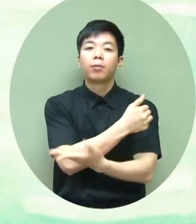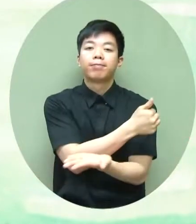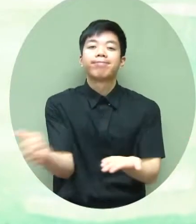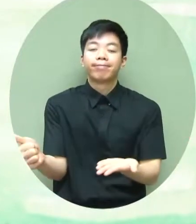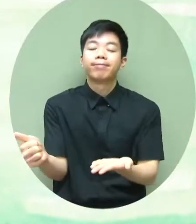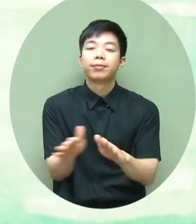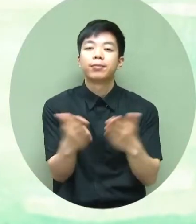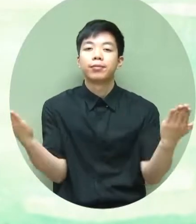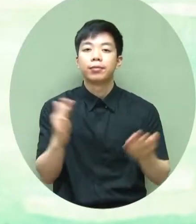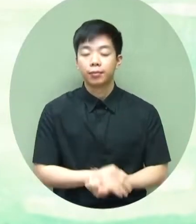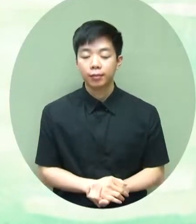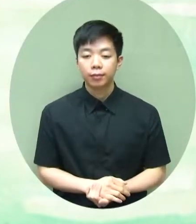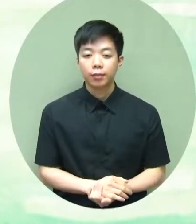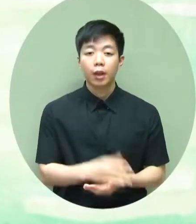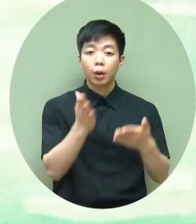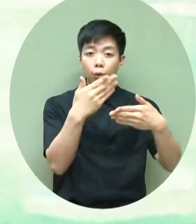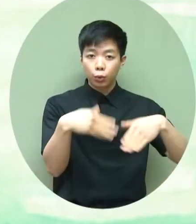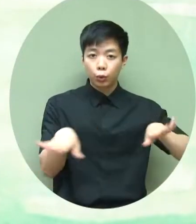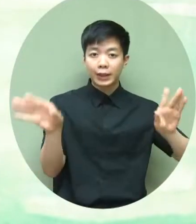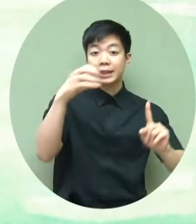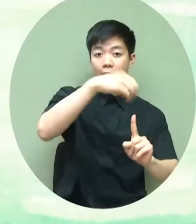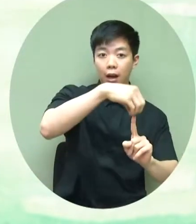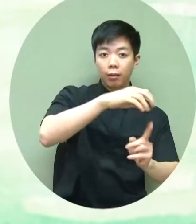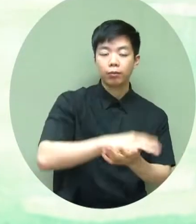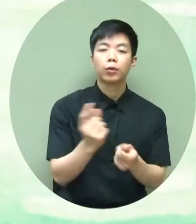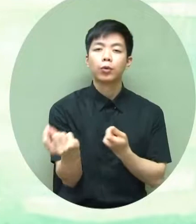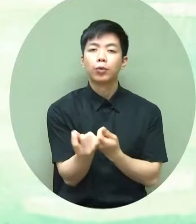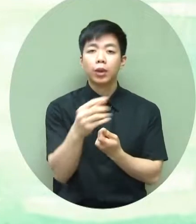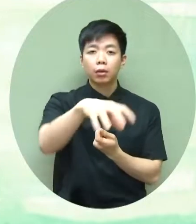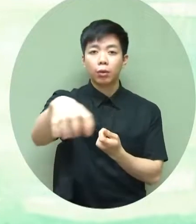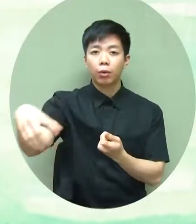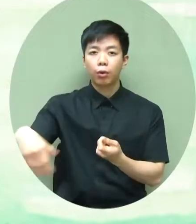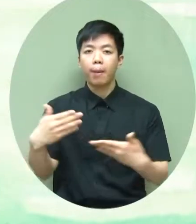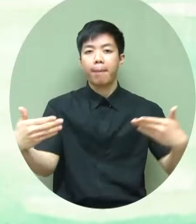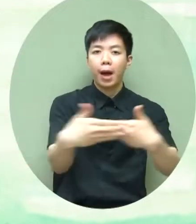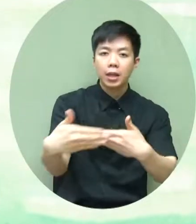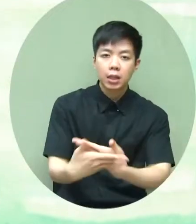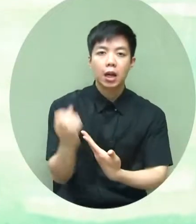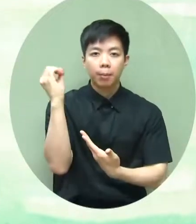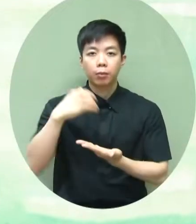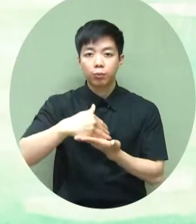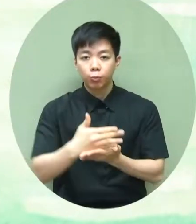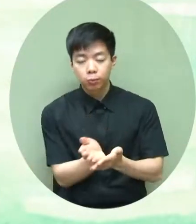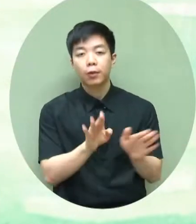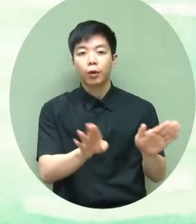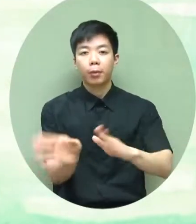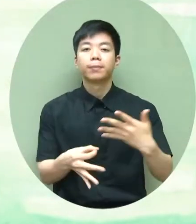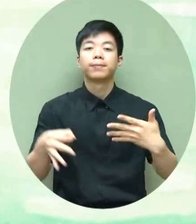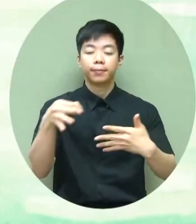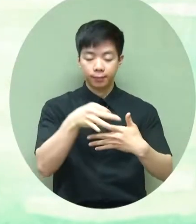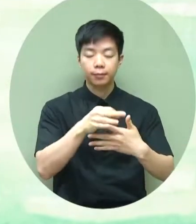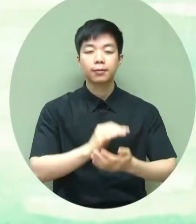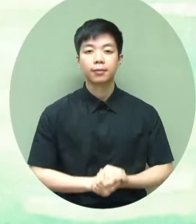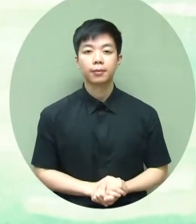With the commissioning of the Israel line cross-harbour extension, the Transport Department will enhance